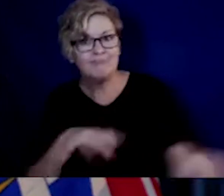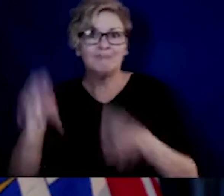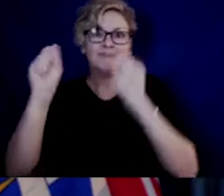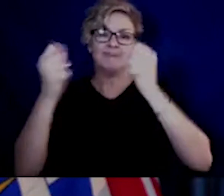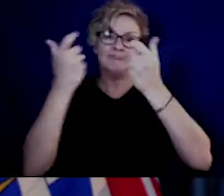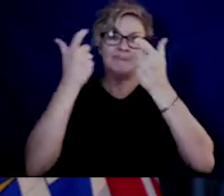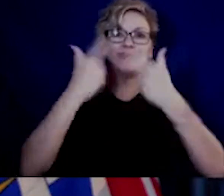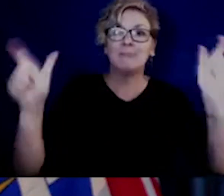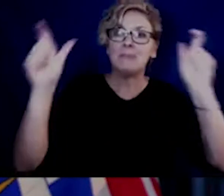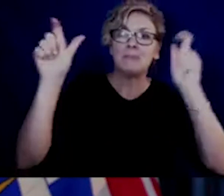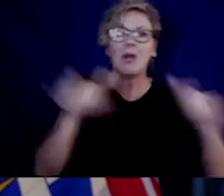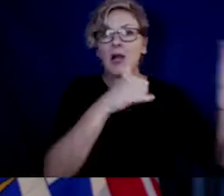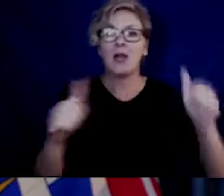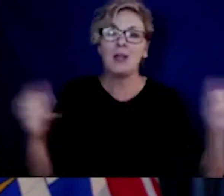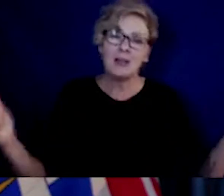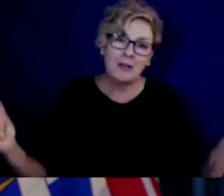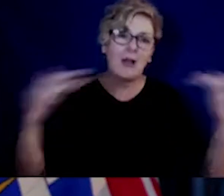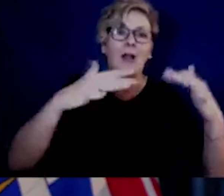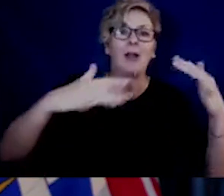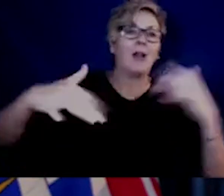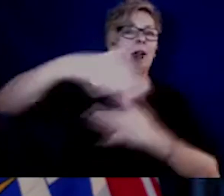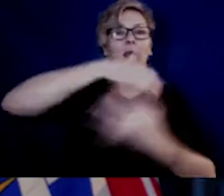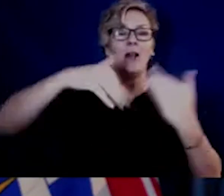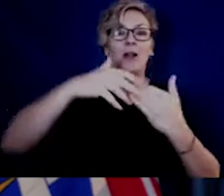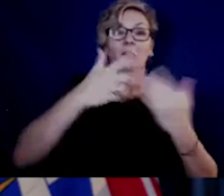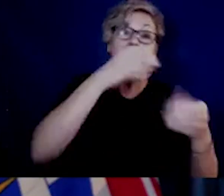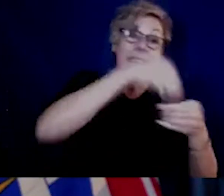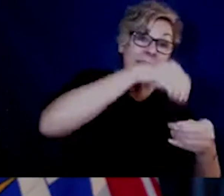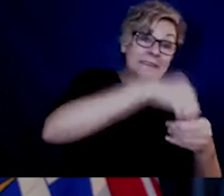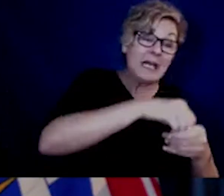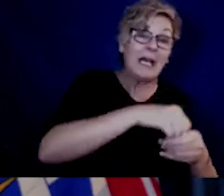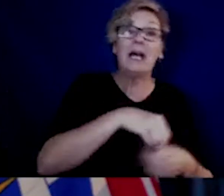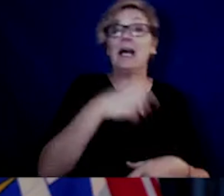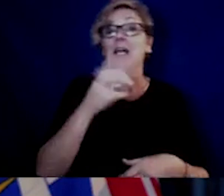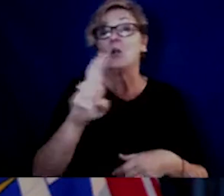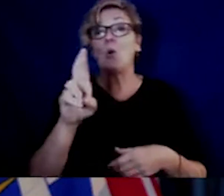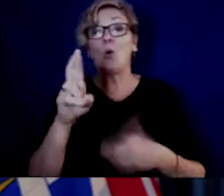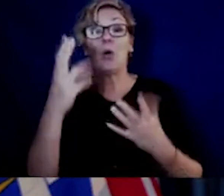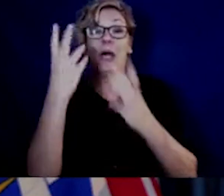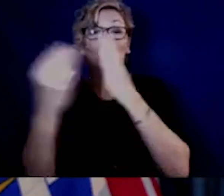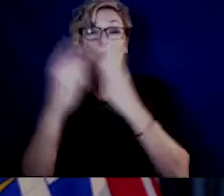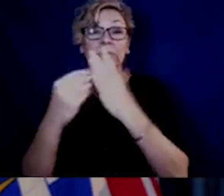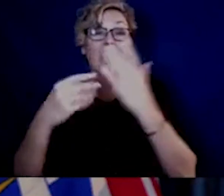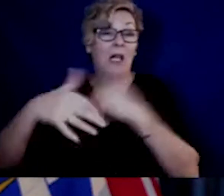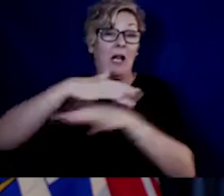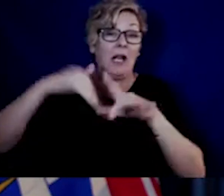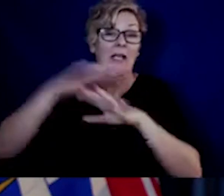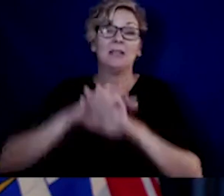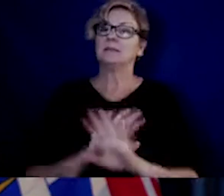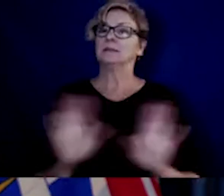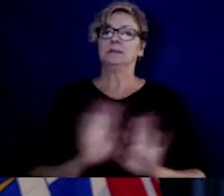there is ways, if there's a street or a part of your community that wants to get involved, to have outdoor